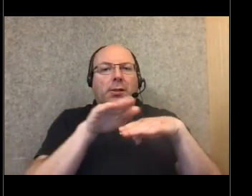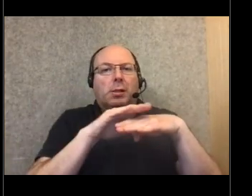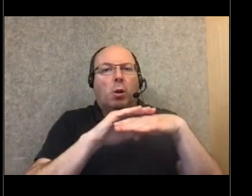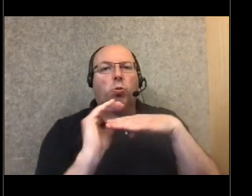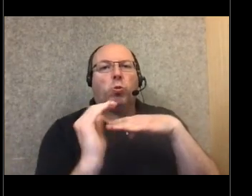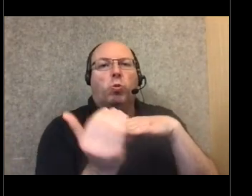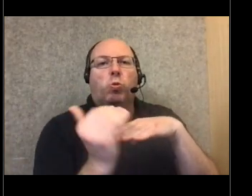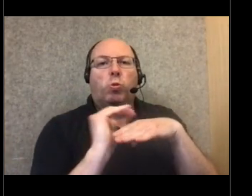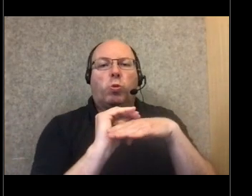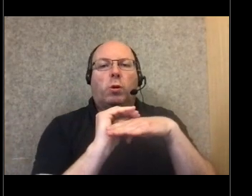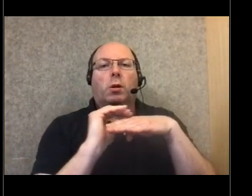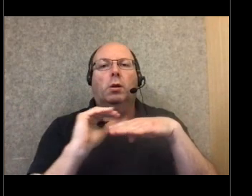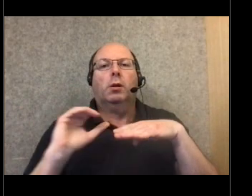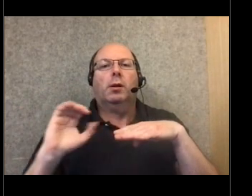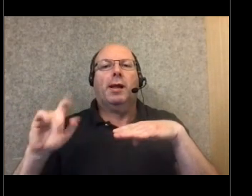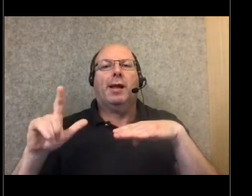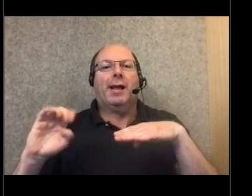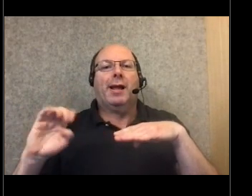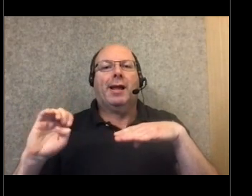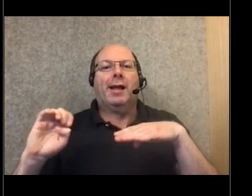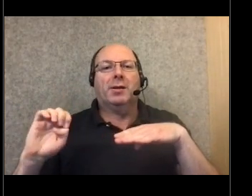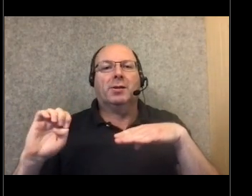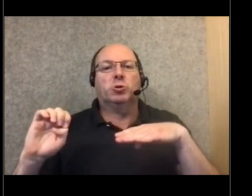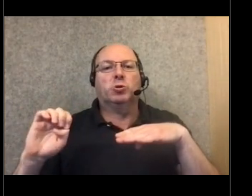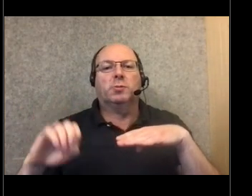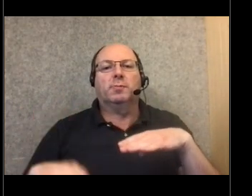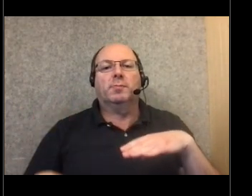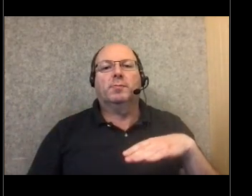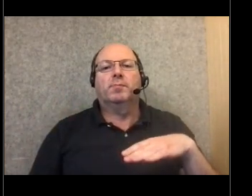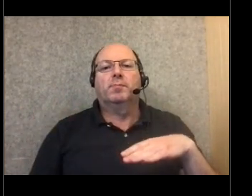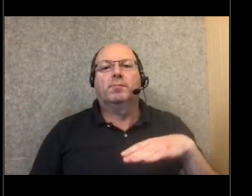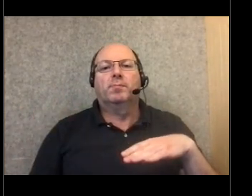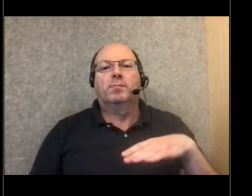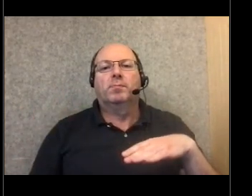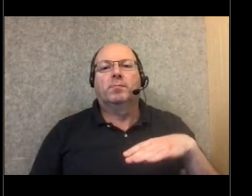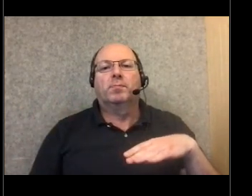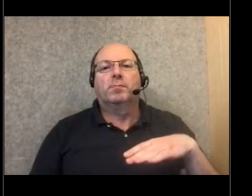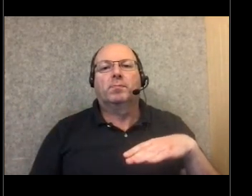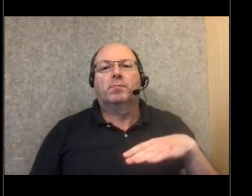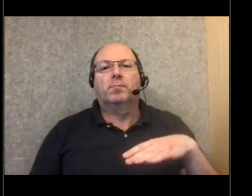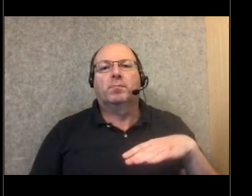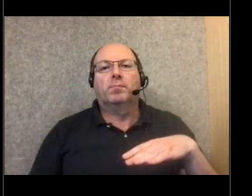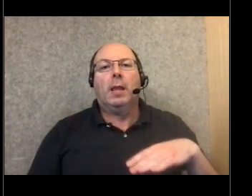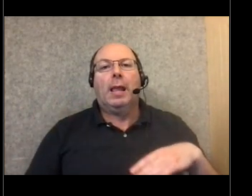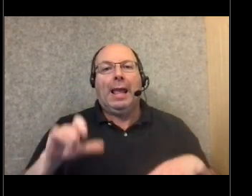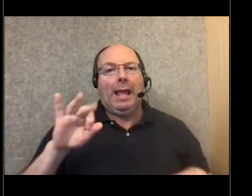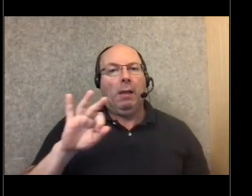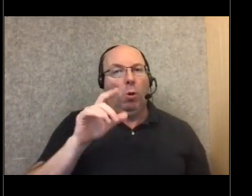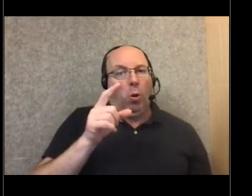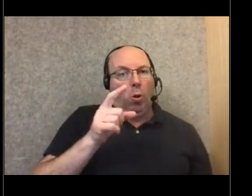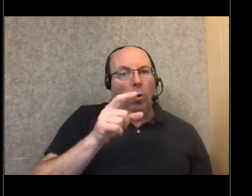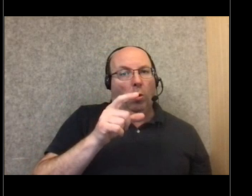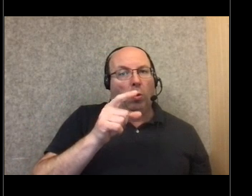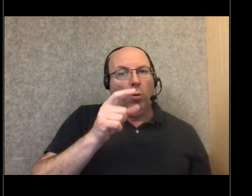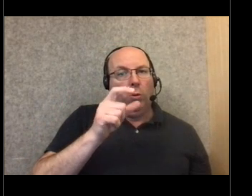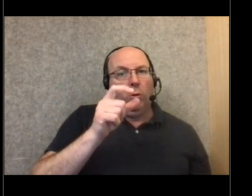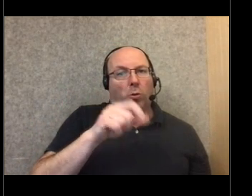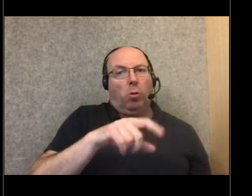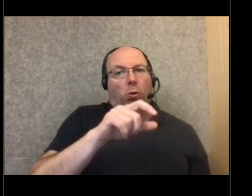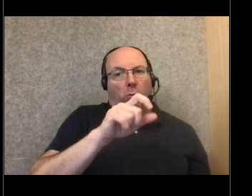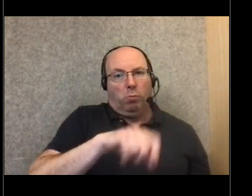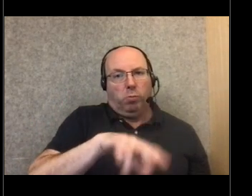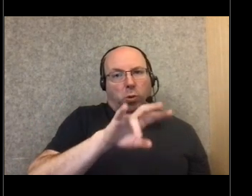Changes in level up to between 1/4 inch and 1/2 inch that may be